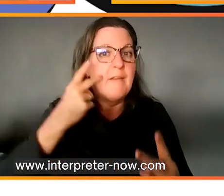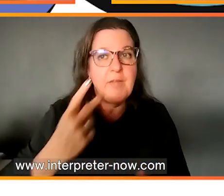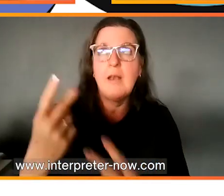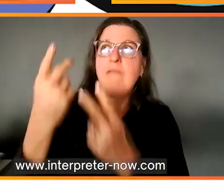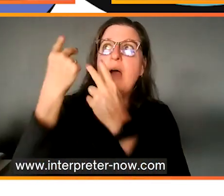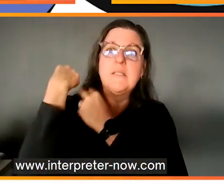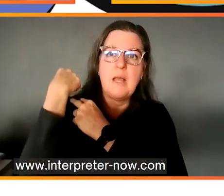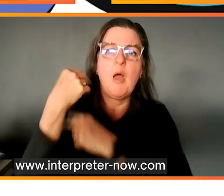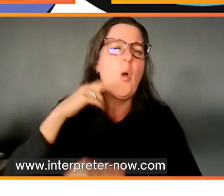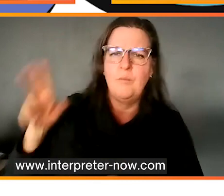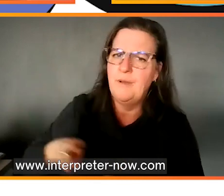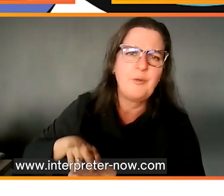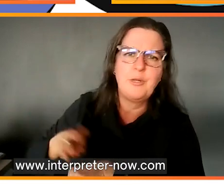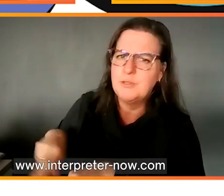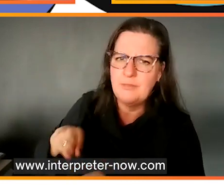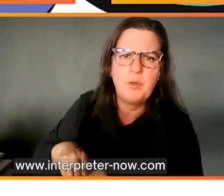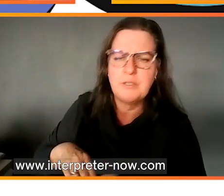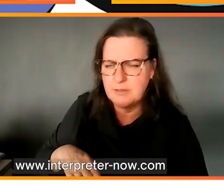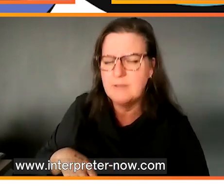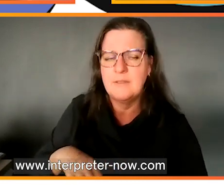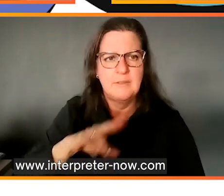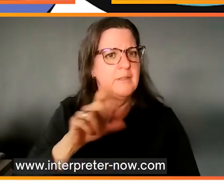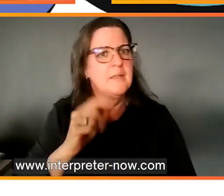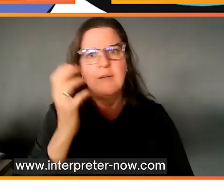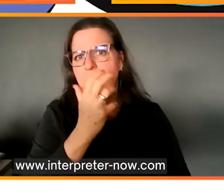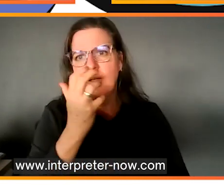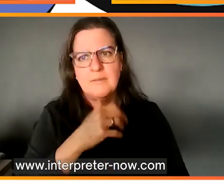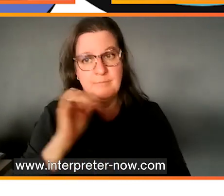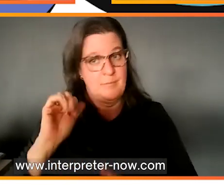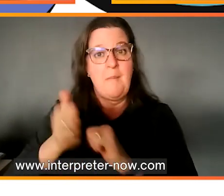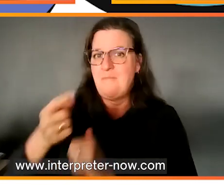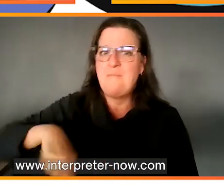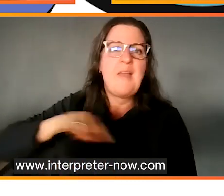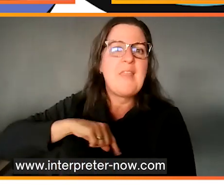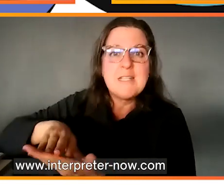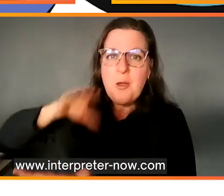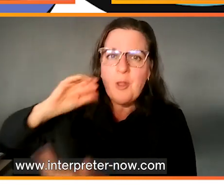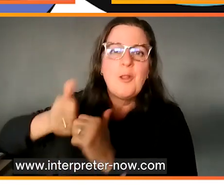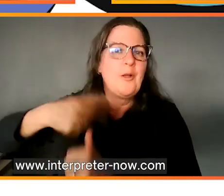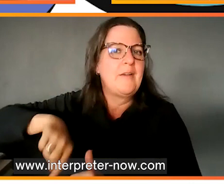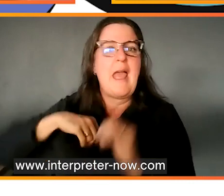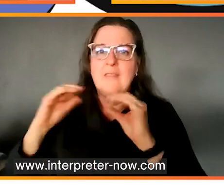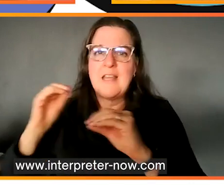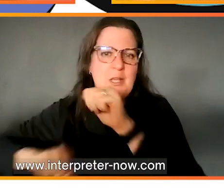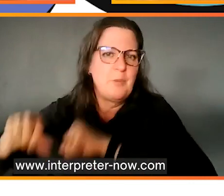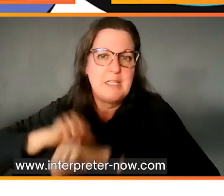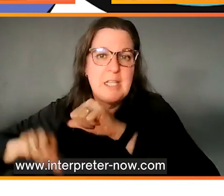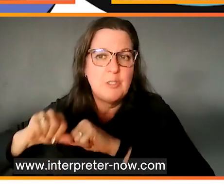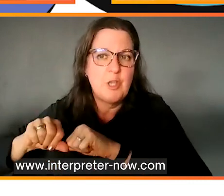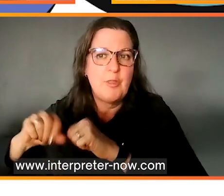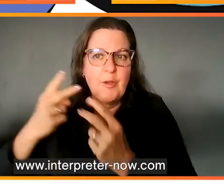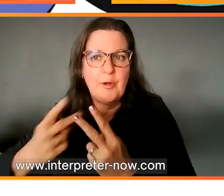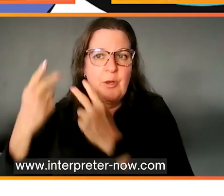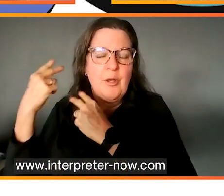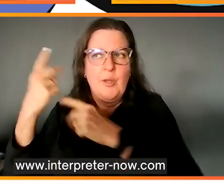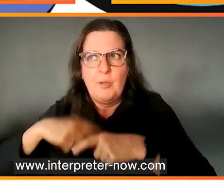how we teach each other, so that it is, and we stop those cycles from continuing to happen. Yes. And then, the